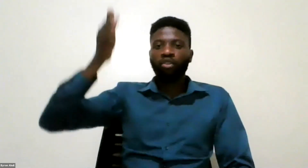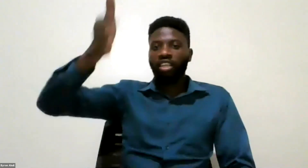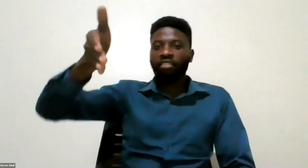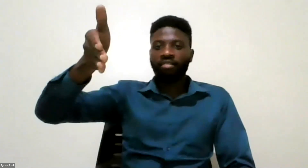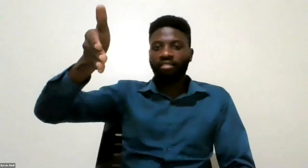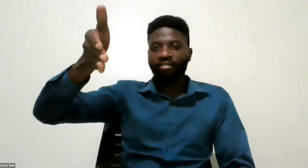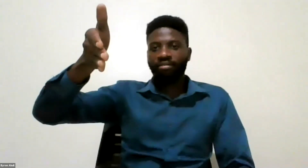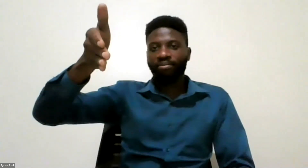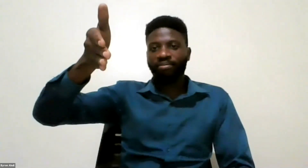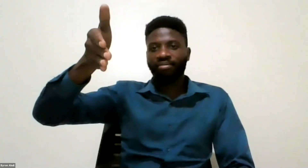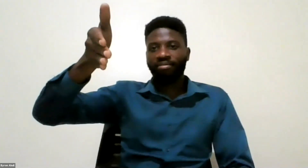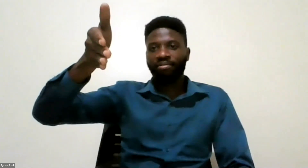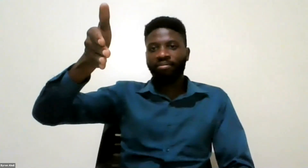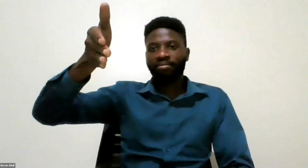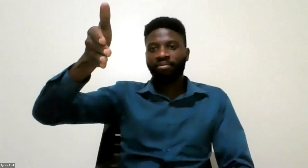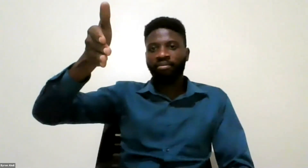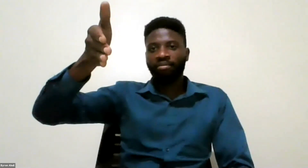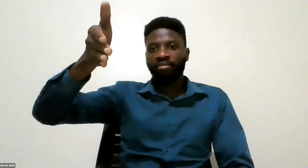Future. Future.